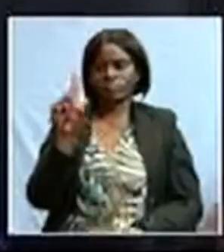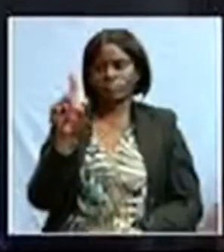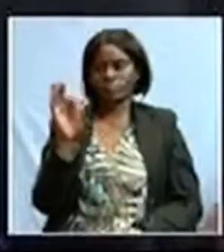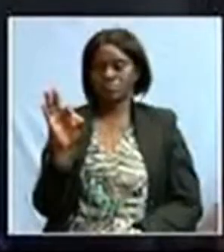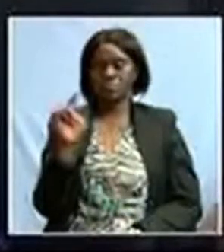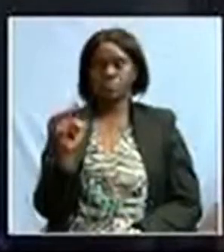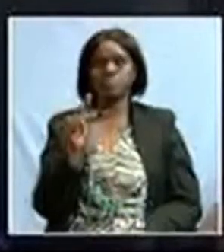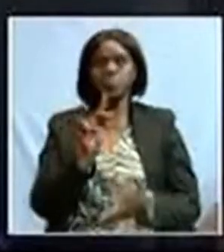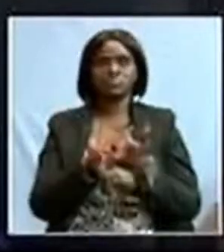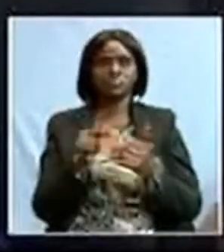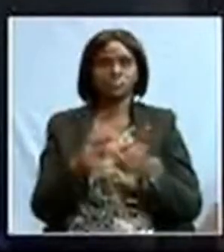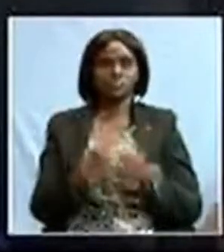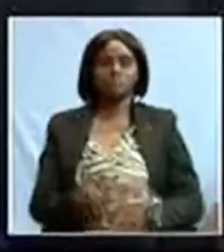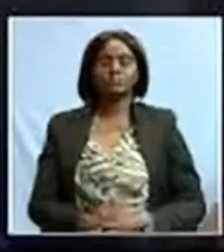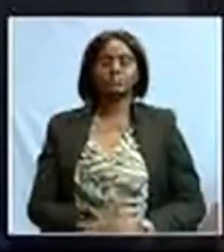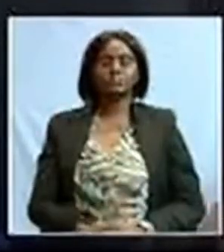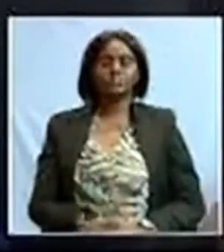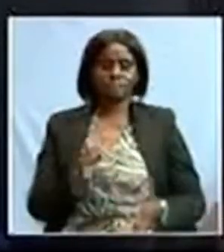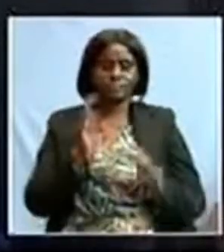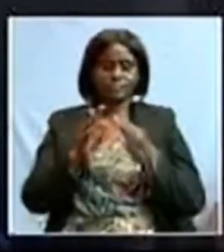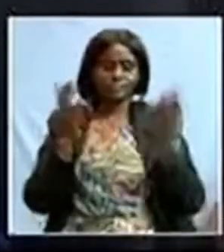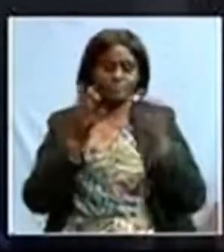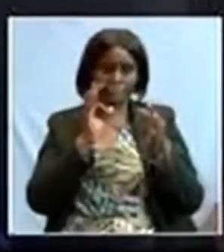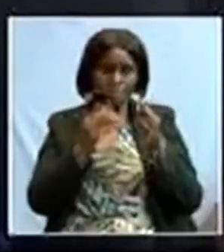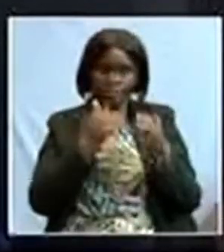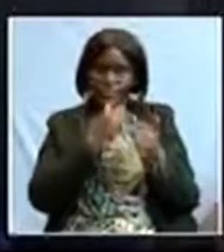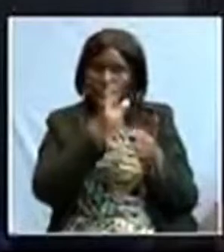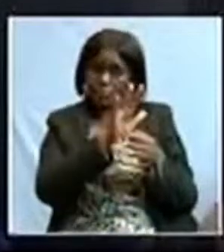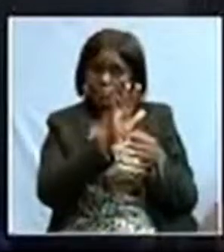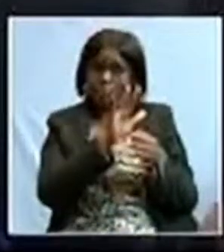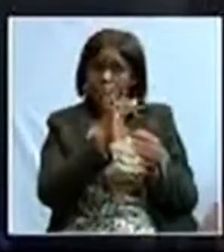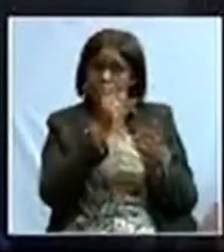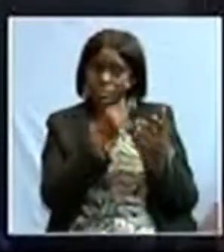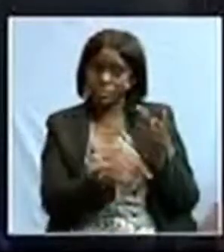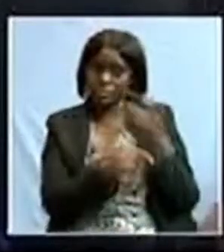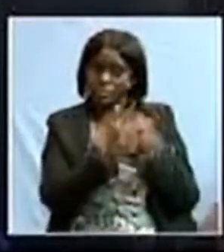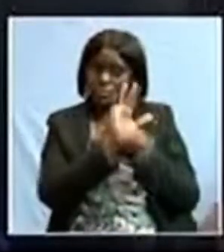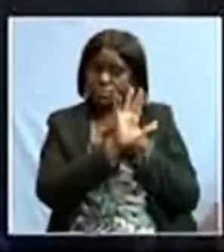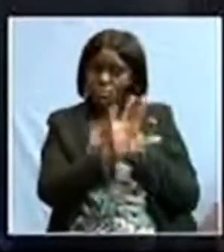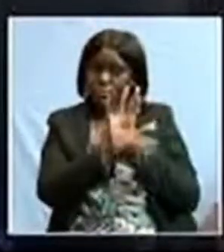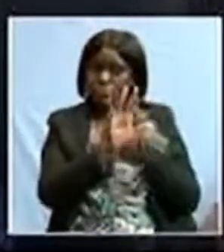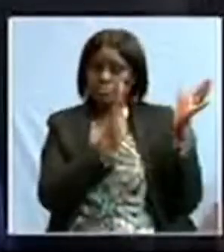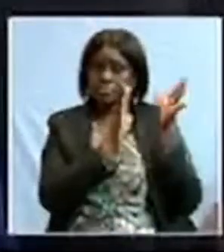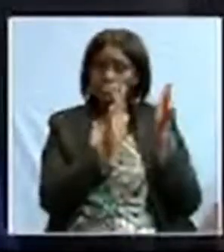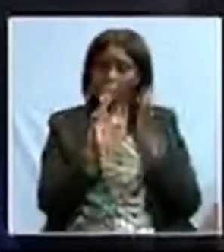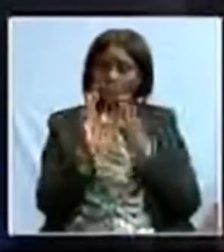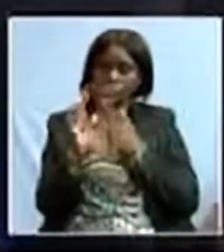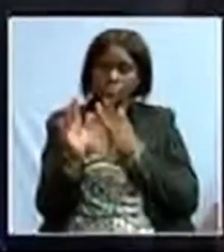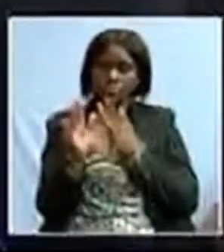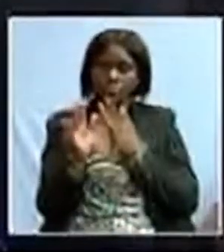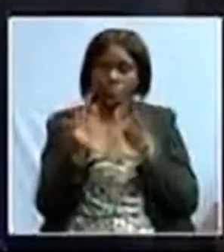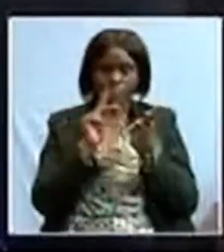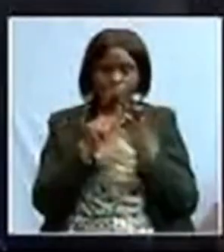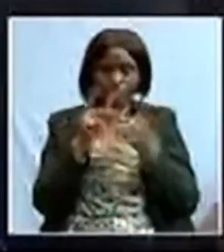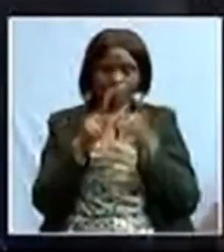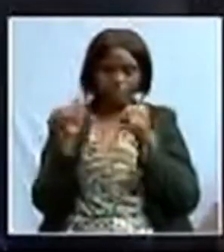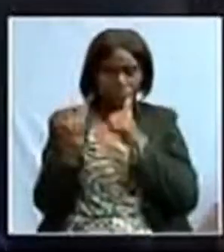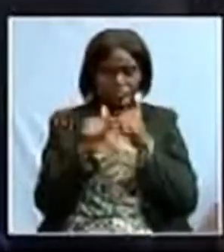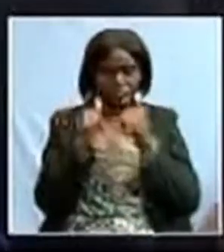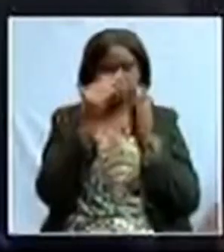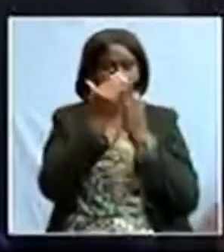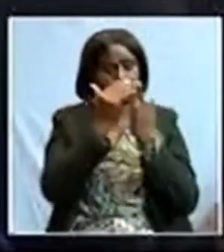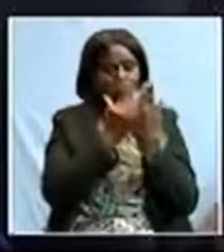programs. If not, if they are, what is the planned activities